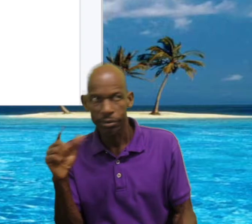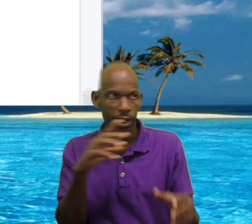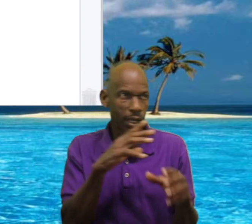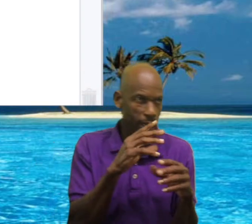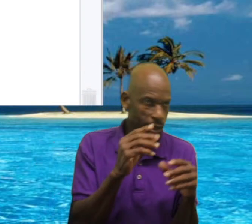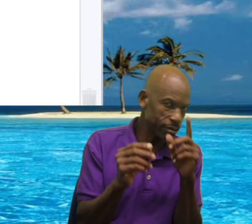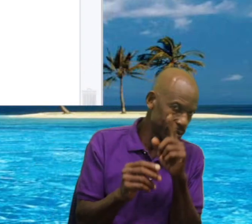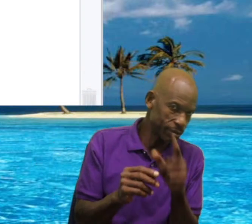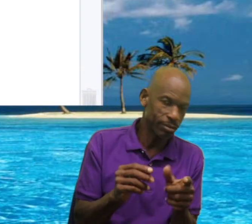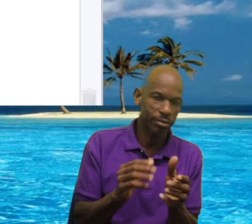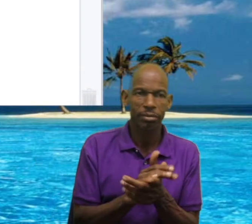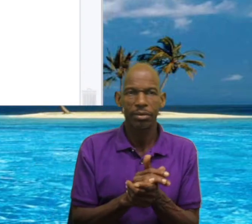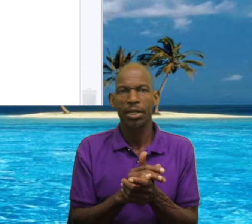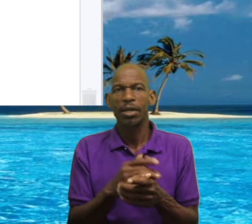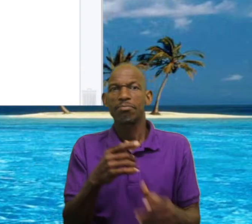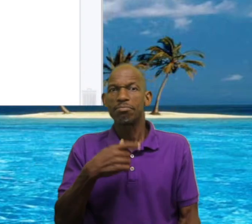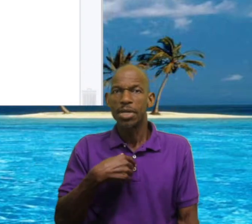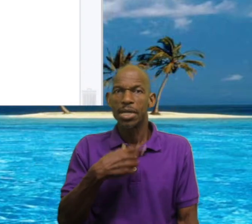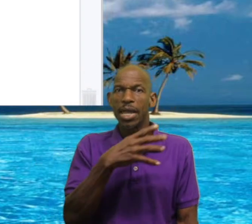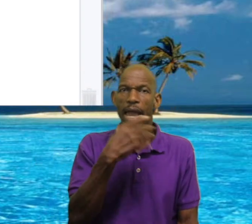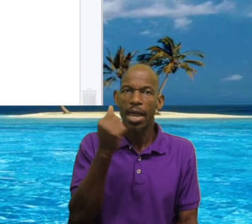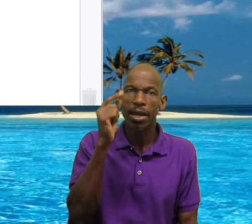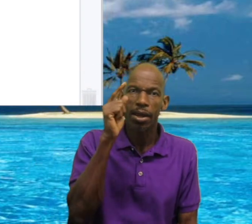we also have verbs.